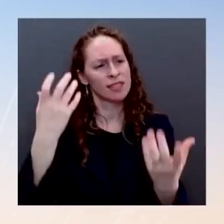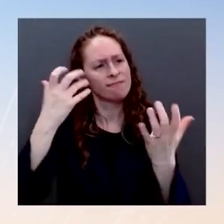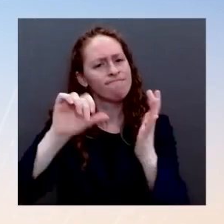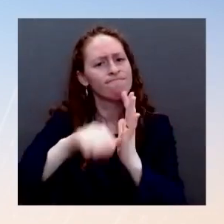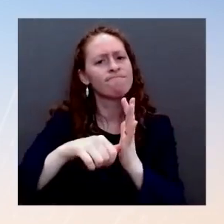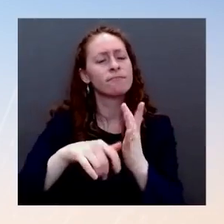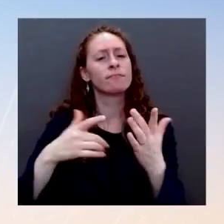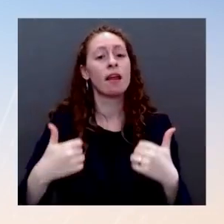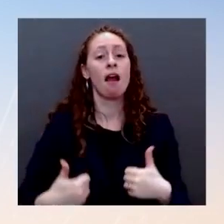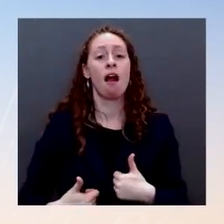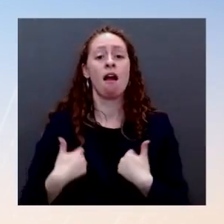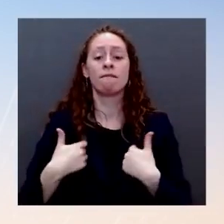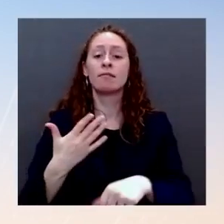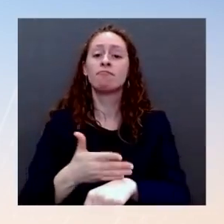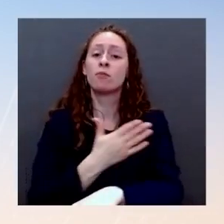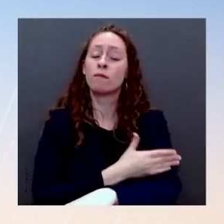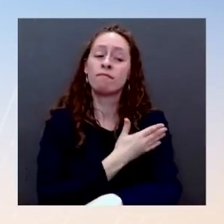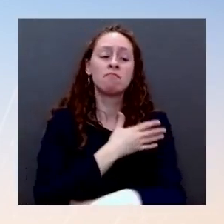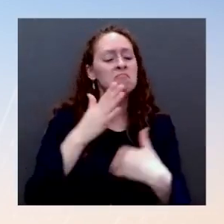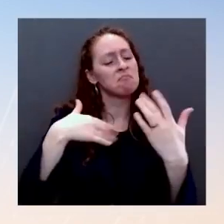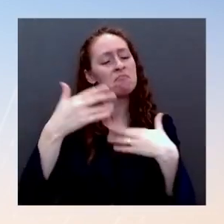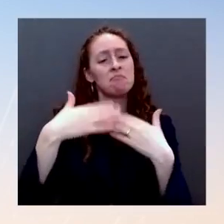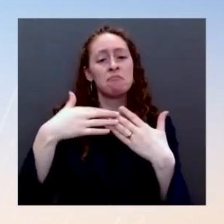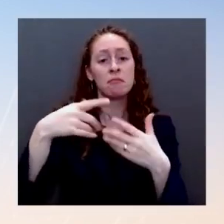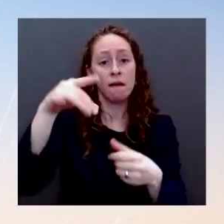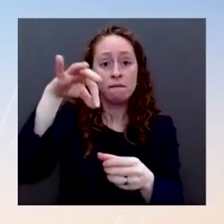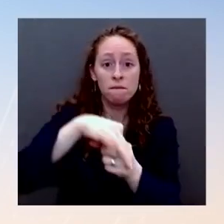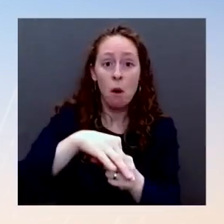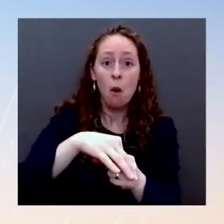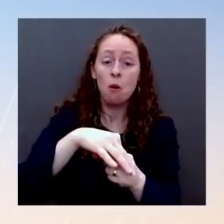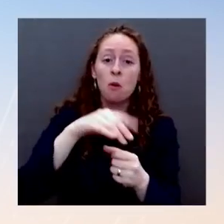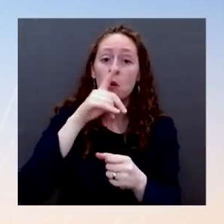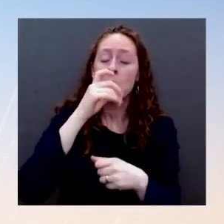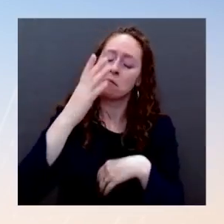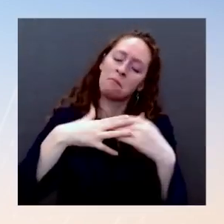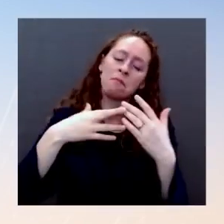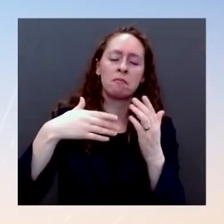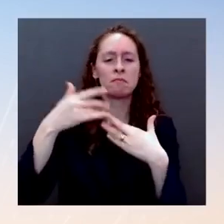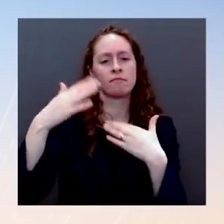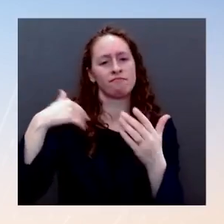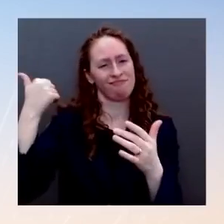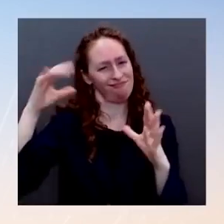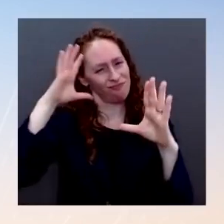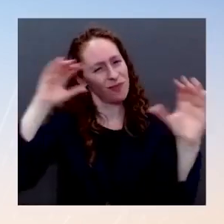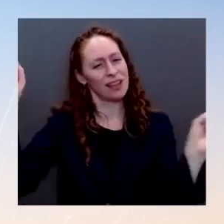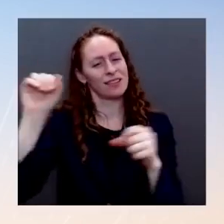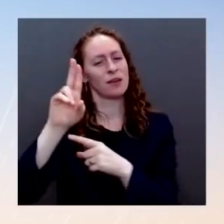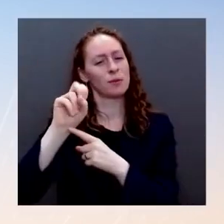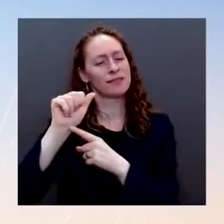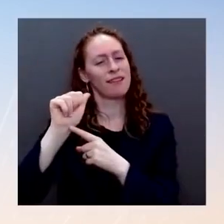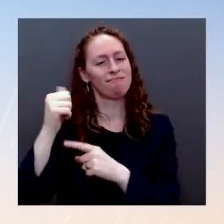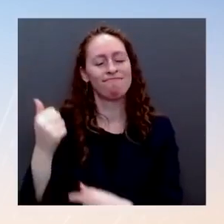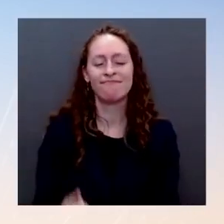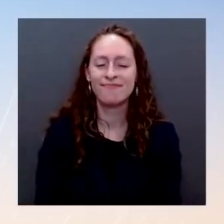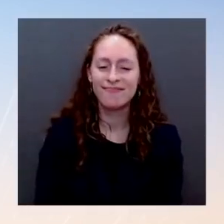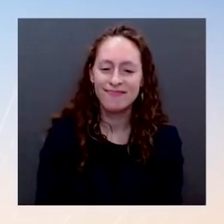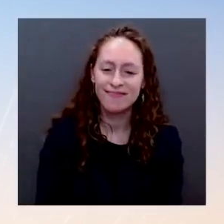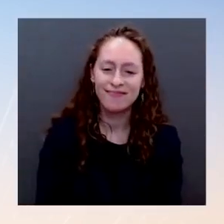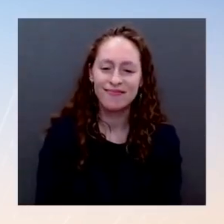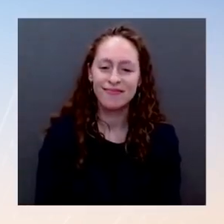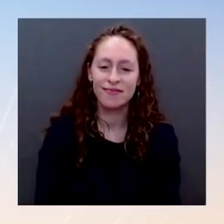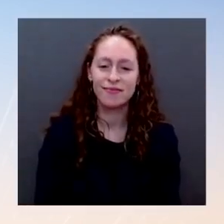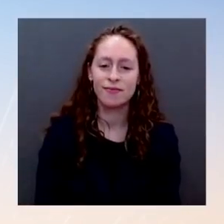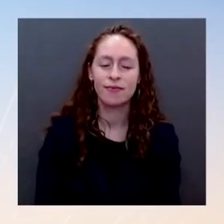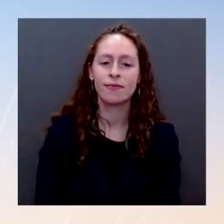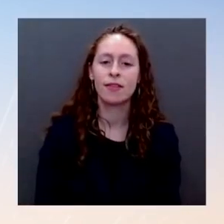continue to do. Go ahead, Anna. Thanks, Jen. Happy New Year. So Senator Schumer just said that he and Senator Manchin talked numerous